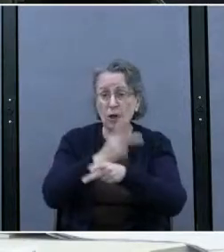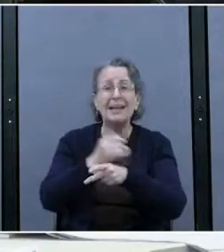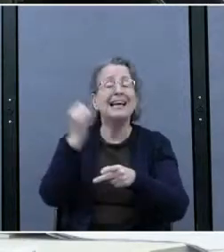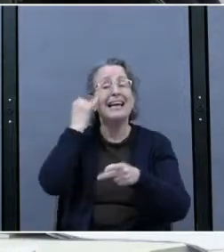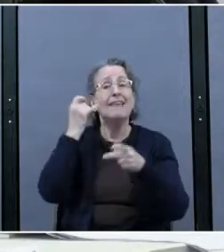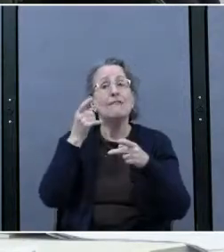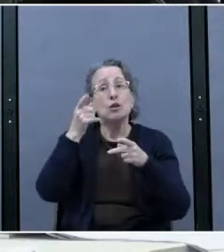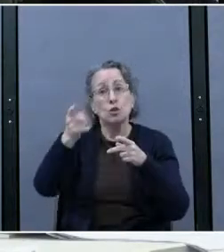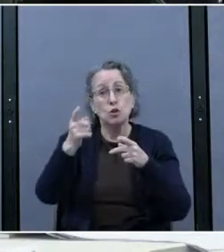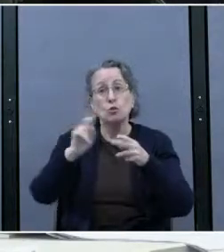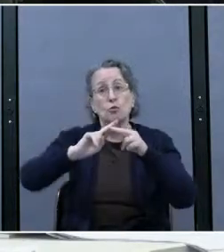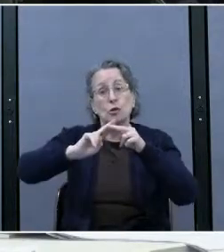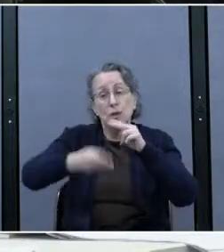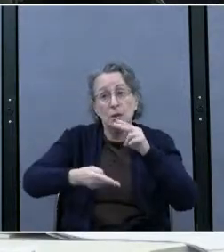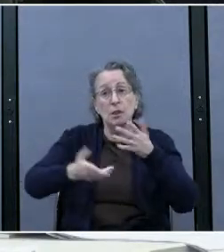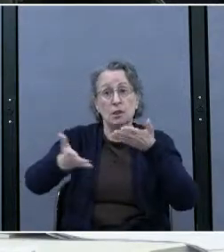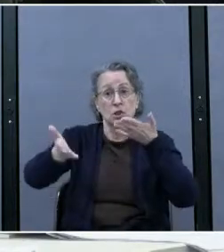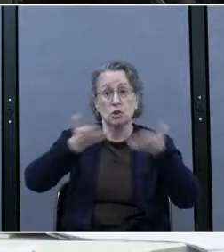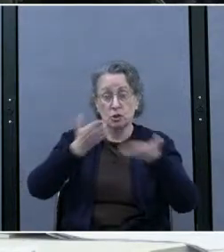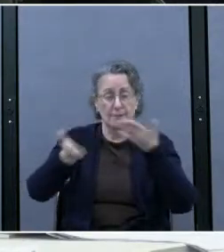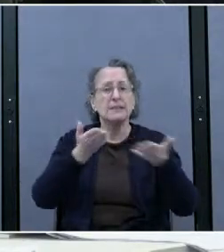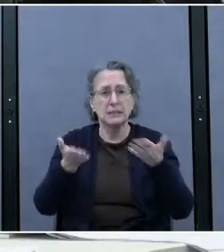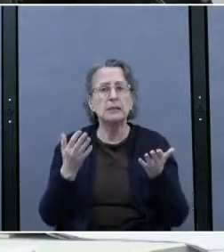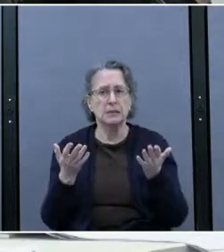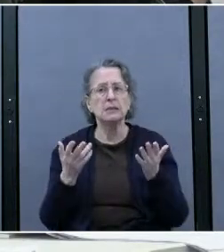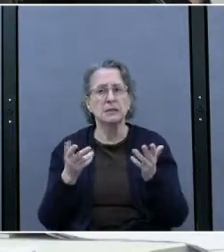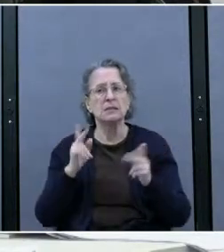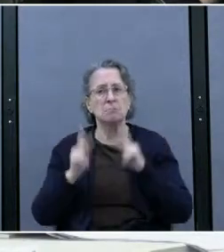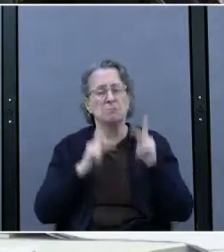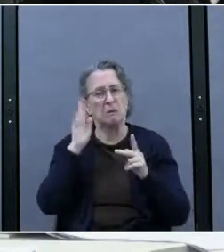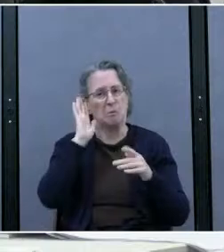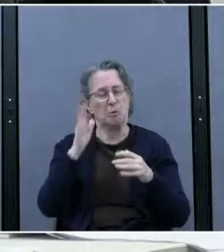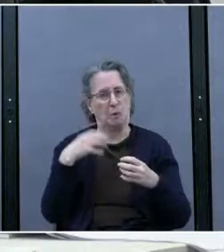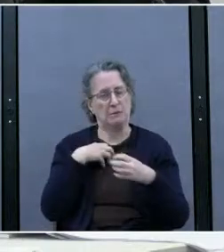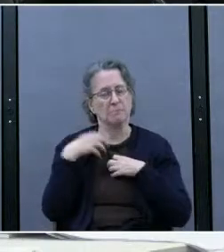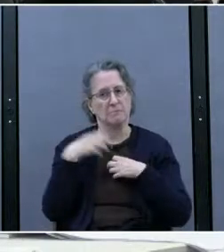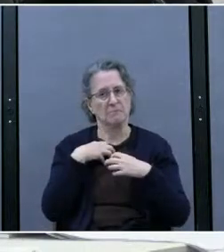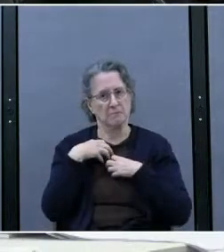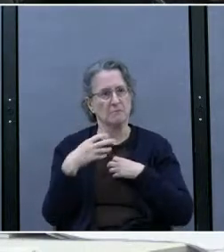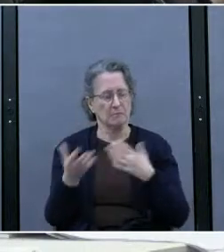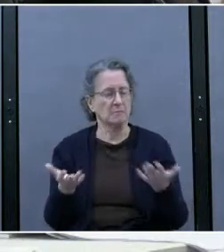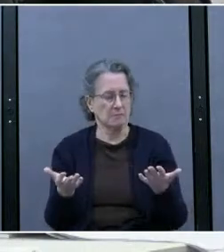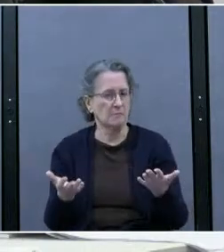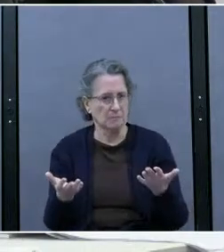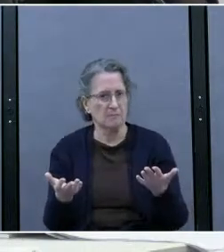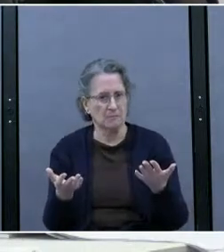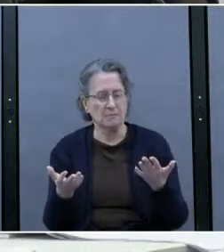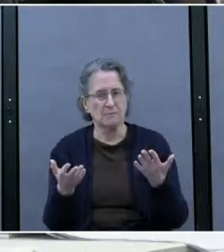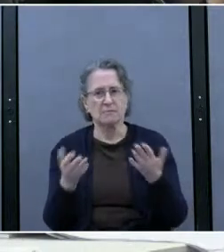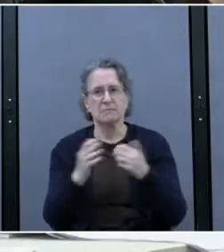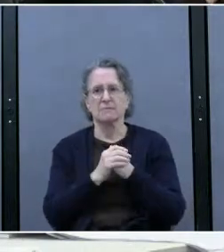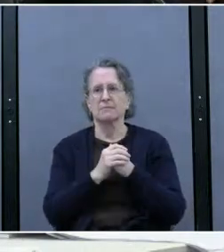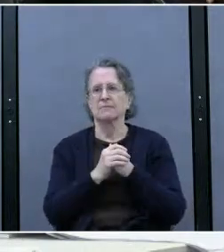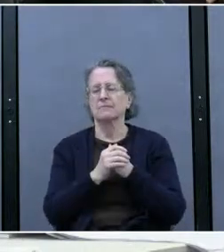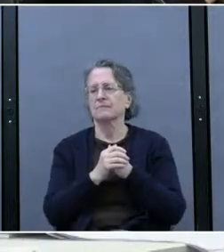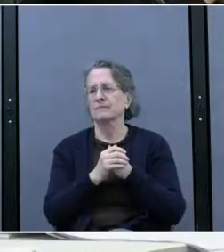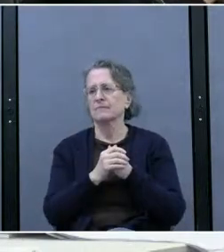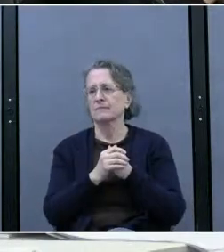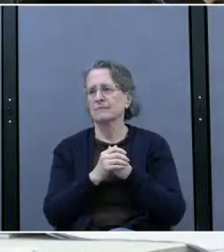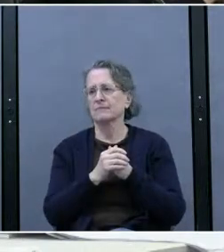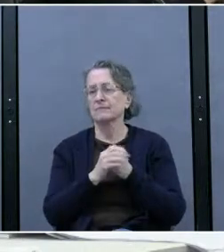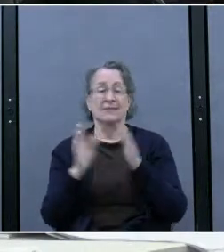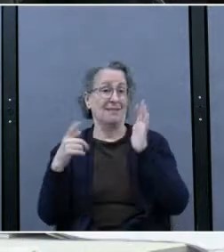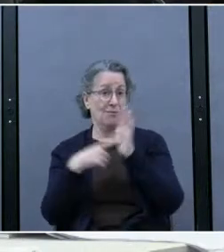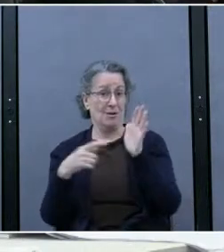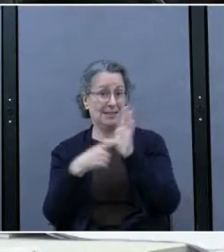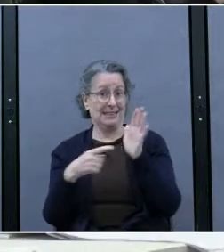it. You know, you would unfortunately, I think, start to say, well, oh, how come it took 25 minutes